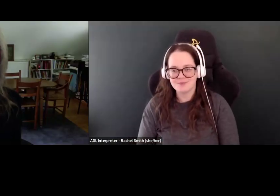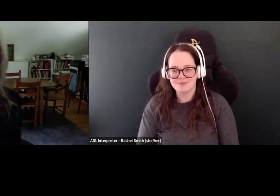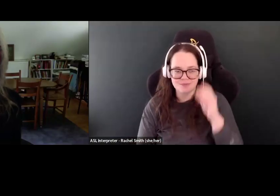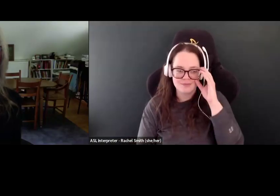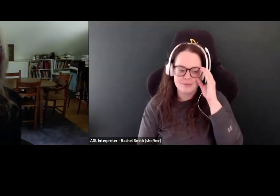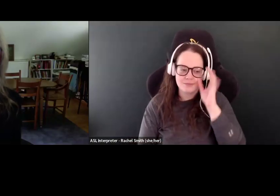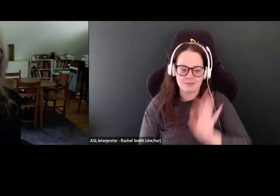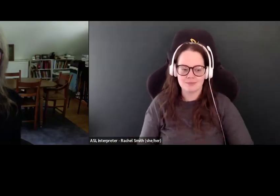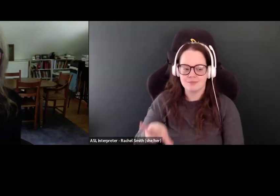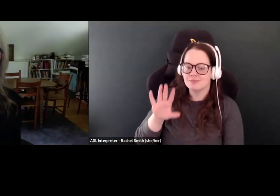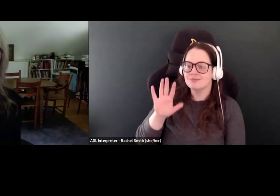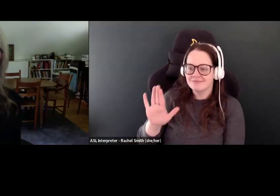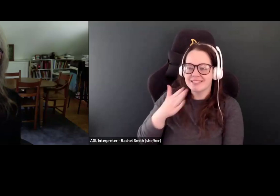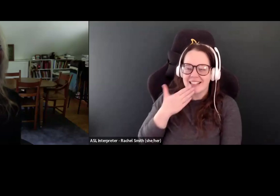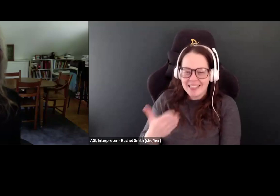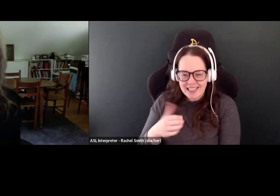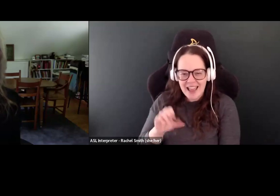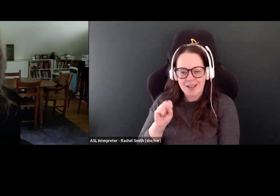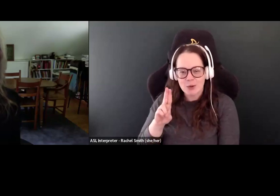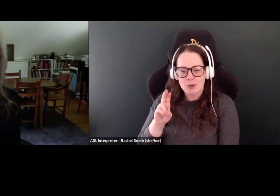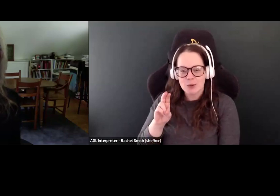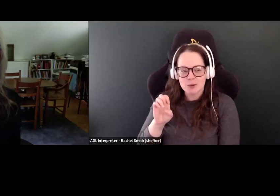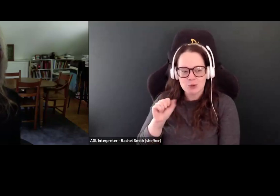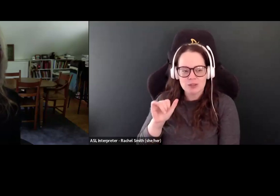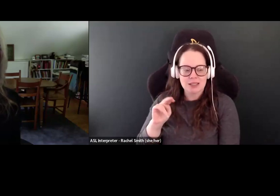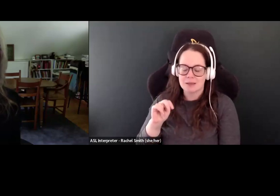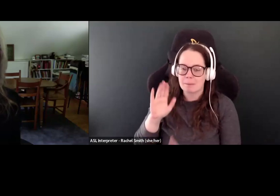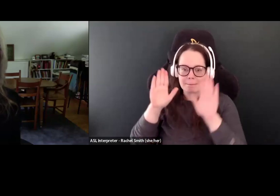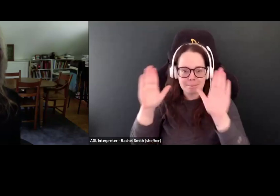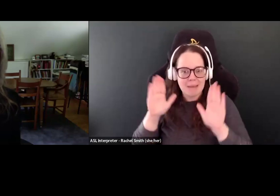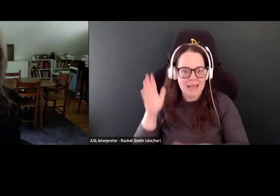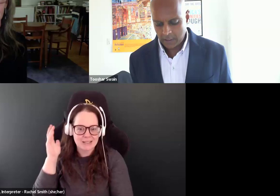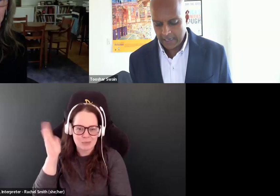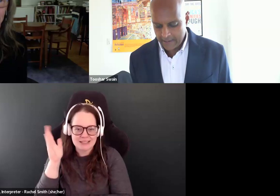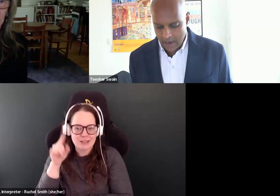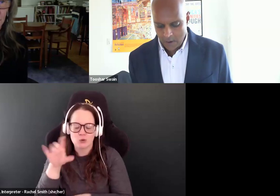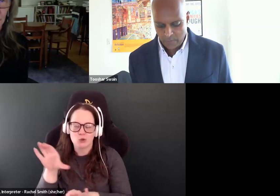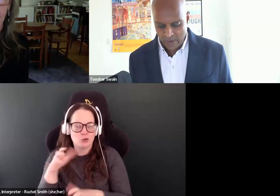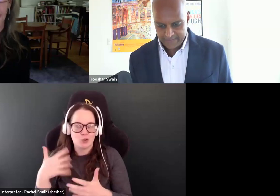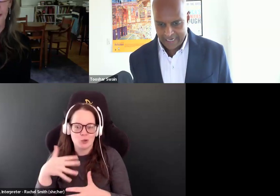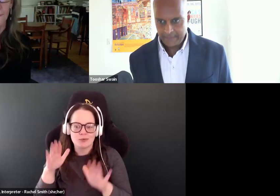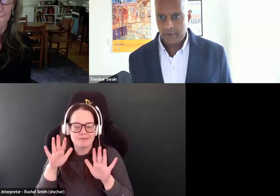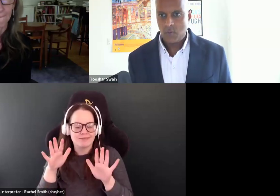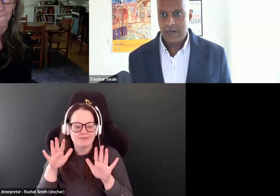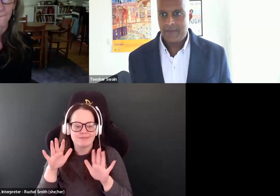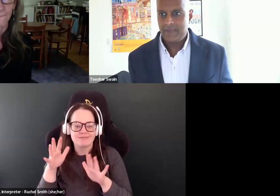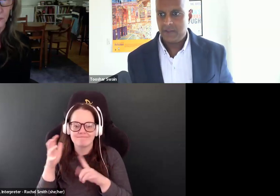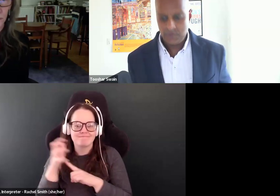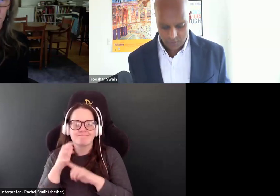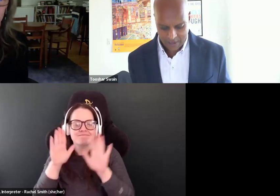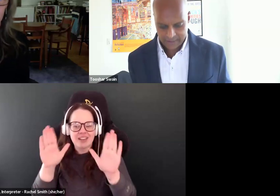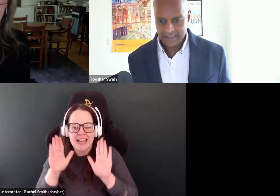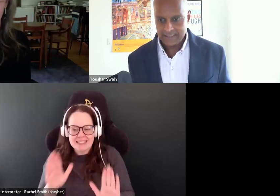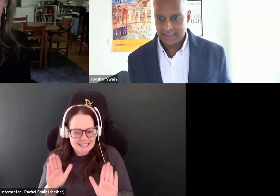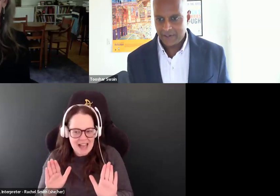Thank you, Susan. Just a wonderful presentation, and you do fantastic. You do such fantastic work. We have time for one, maybe